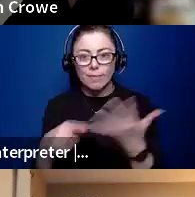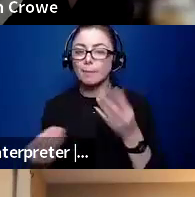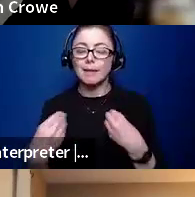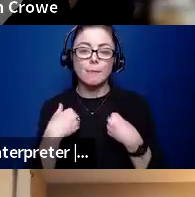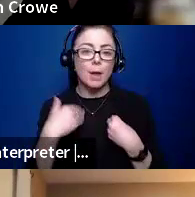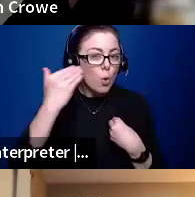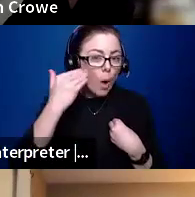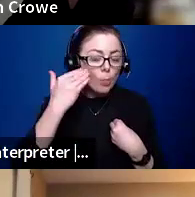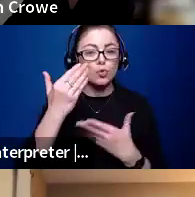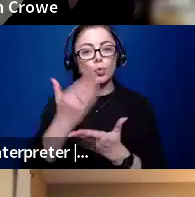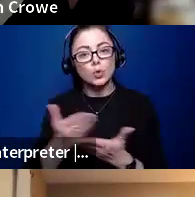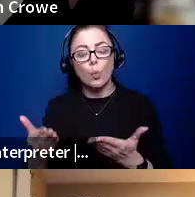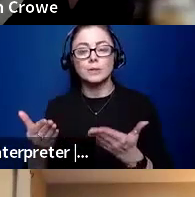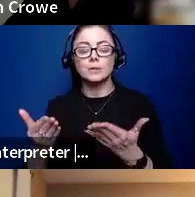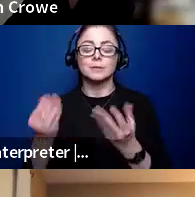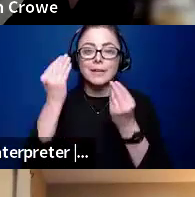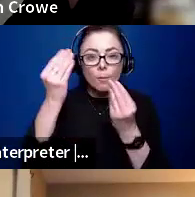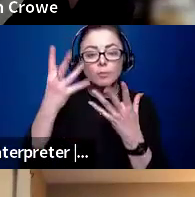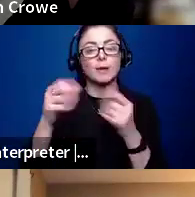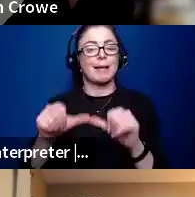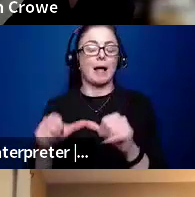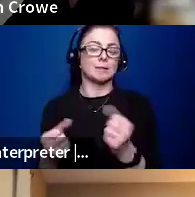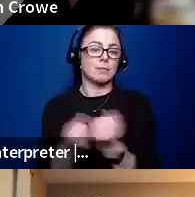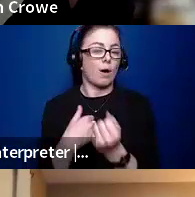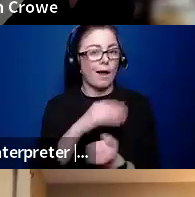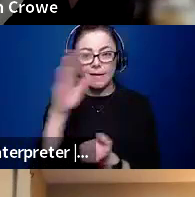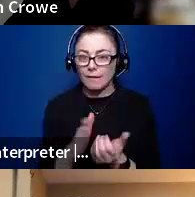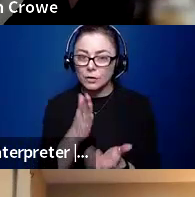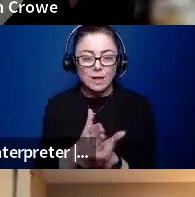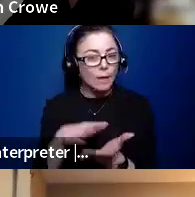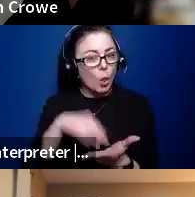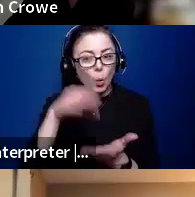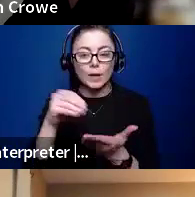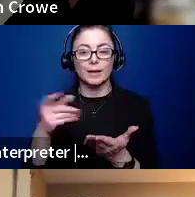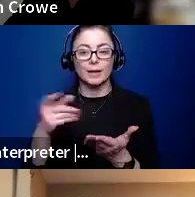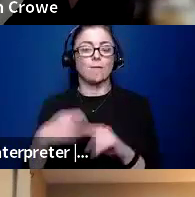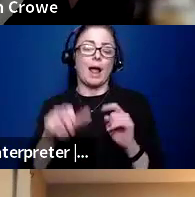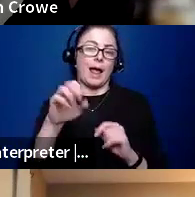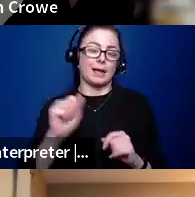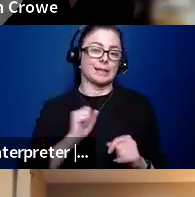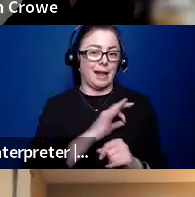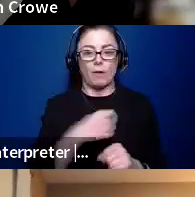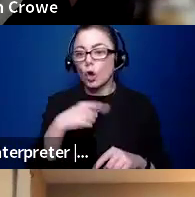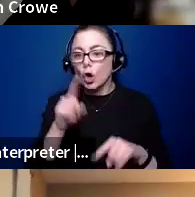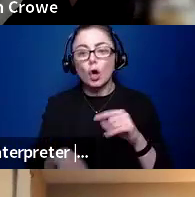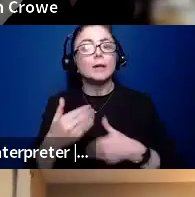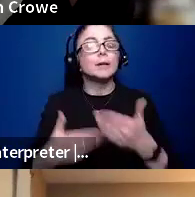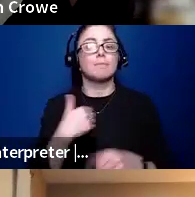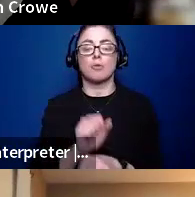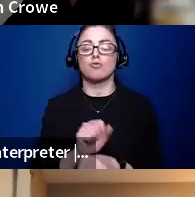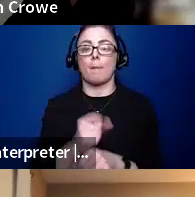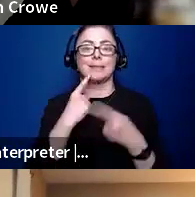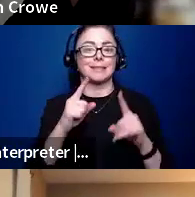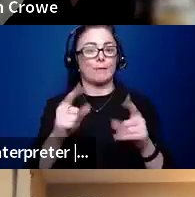never stopped learning from the highly intelligent staff at the AEA, and I know that I could not do my job successfully without them. I pray that our schools do not